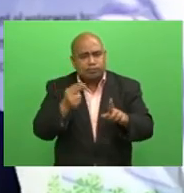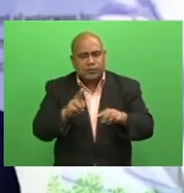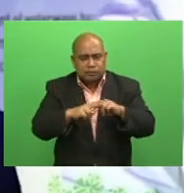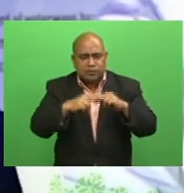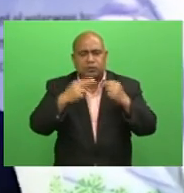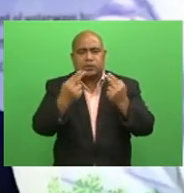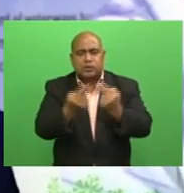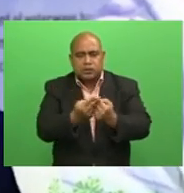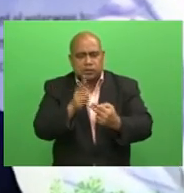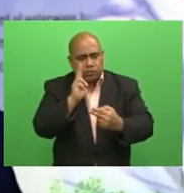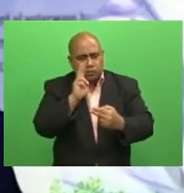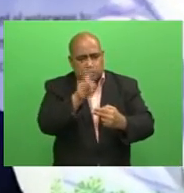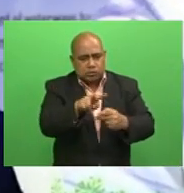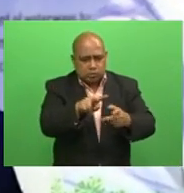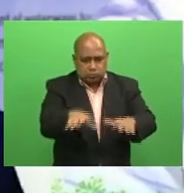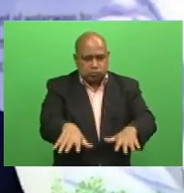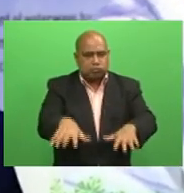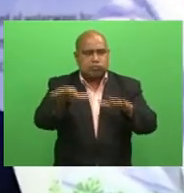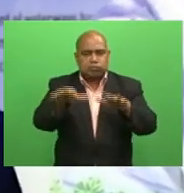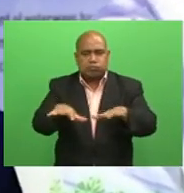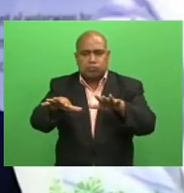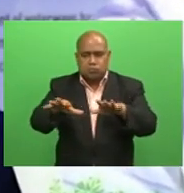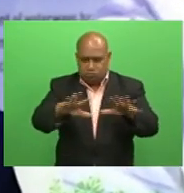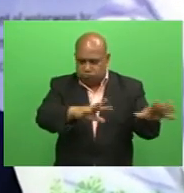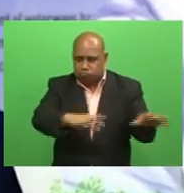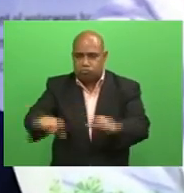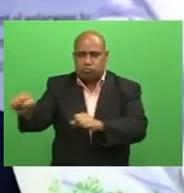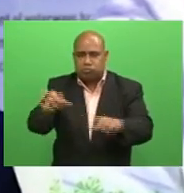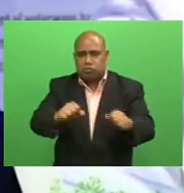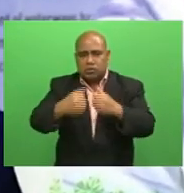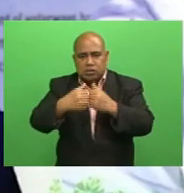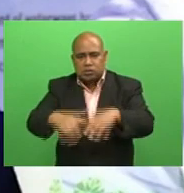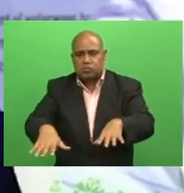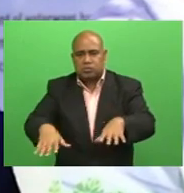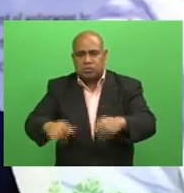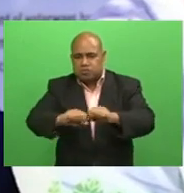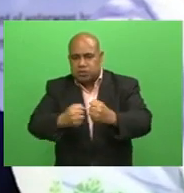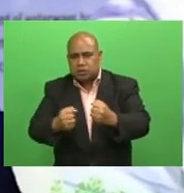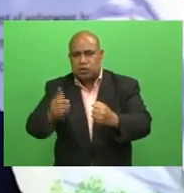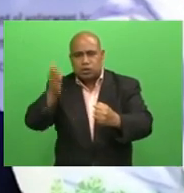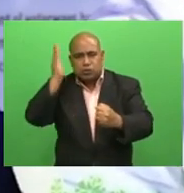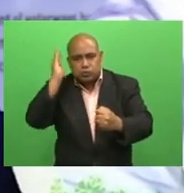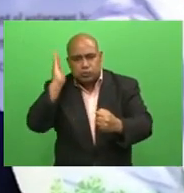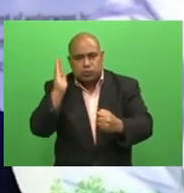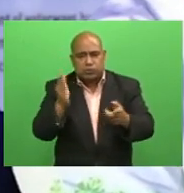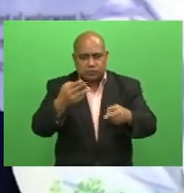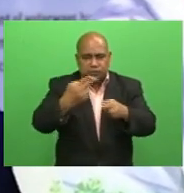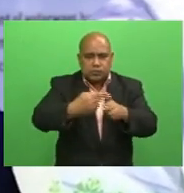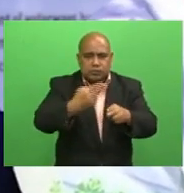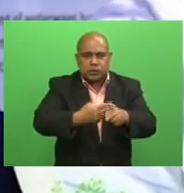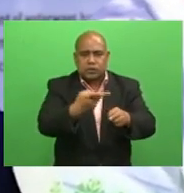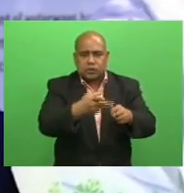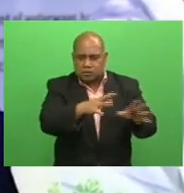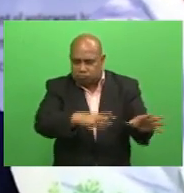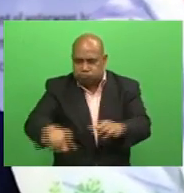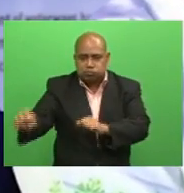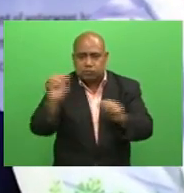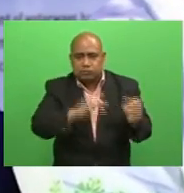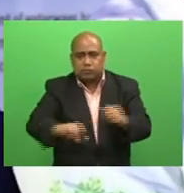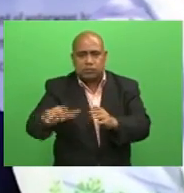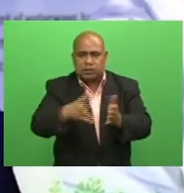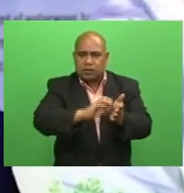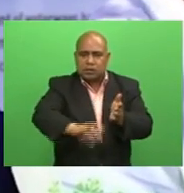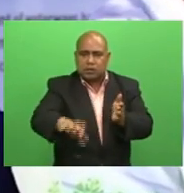flood after flood devastated their homes, their schools and farms, and steadily erode